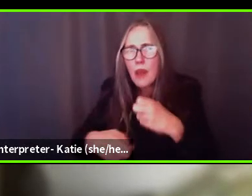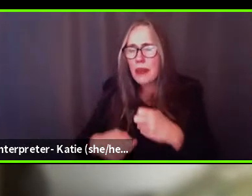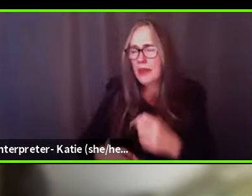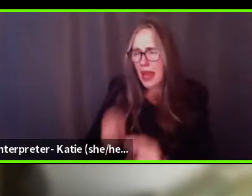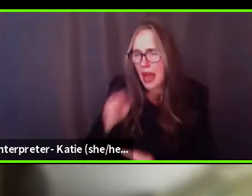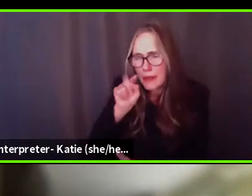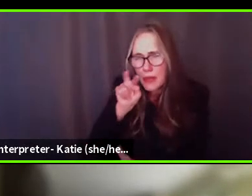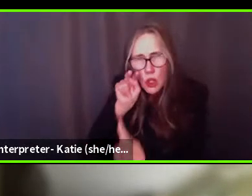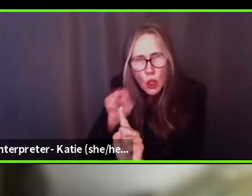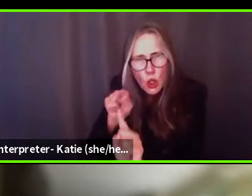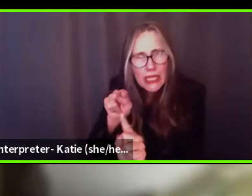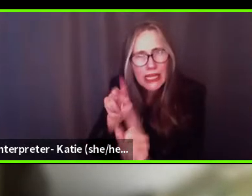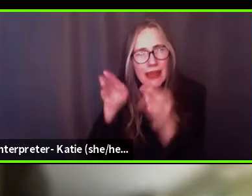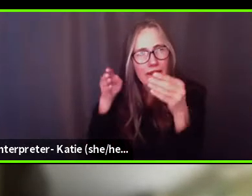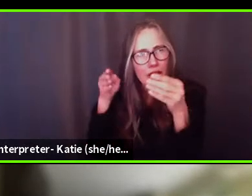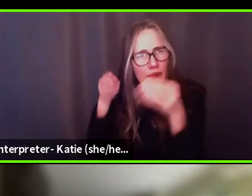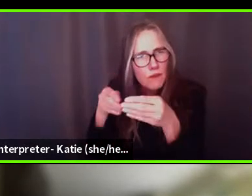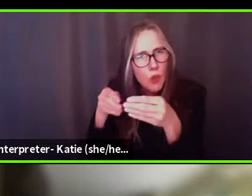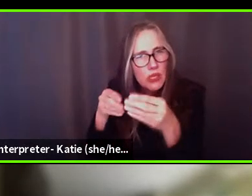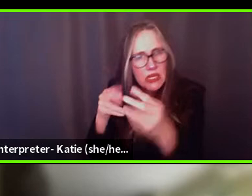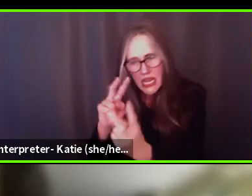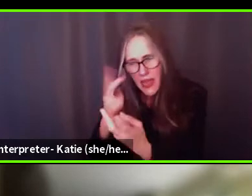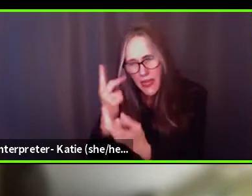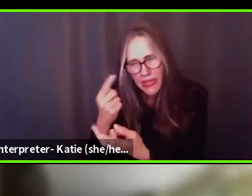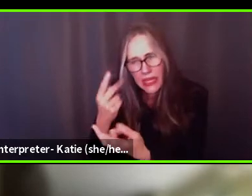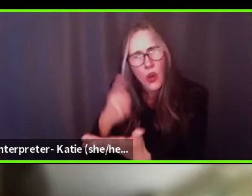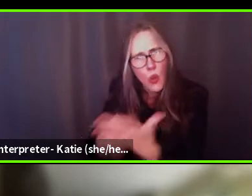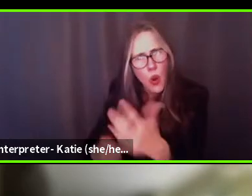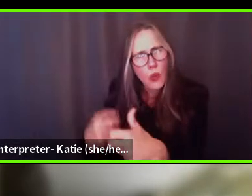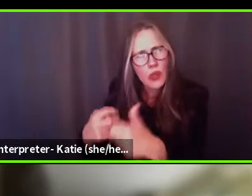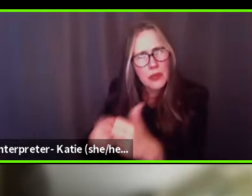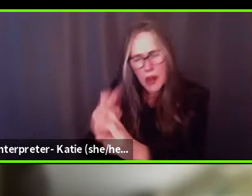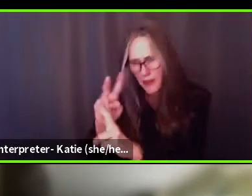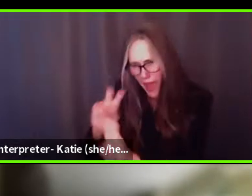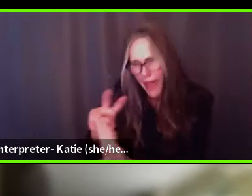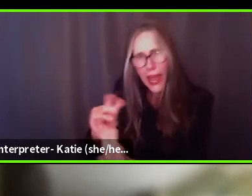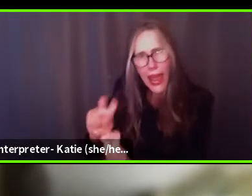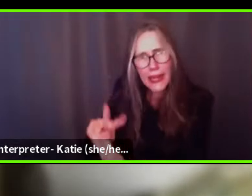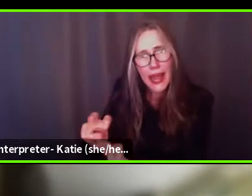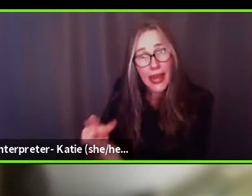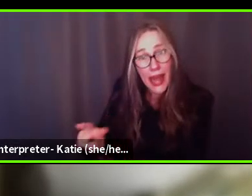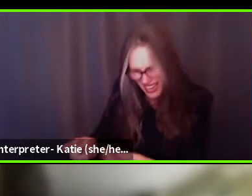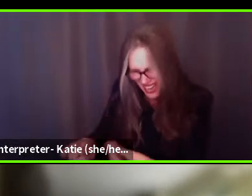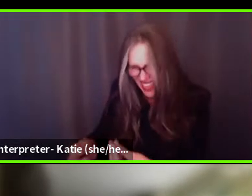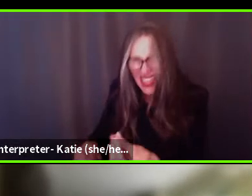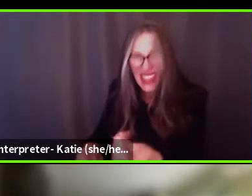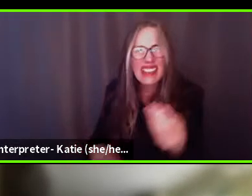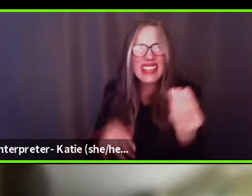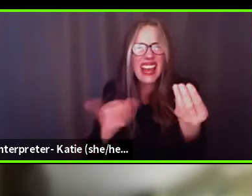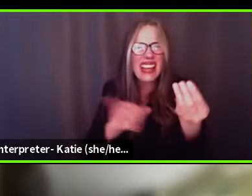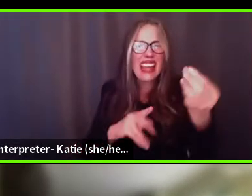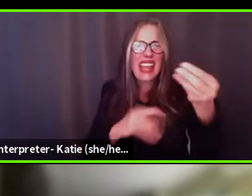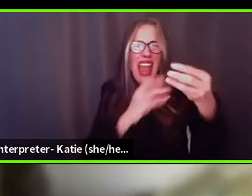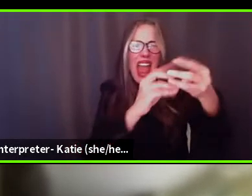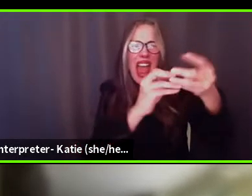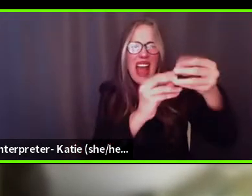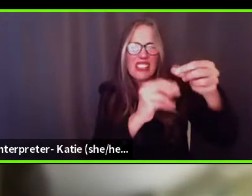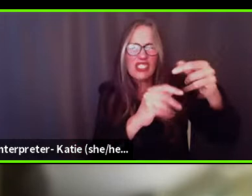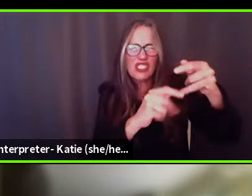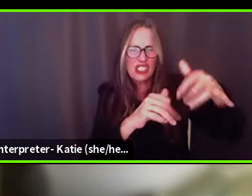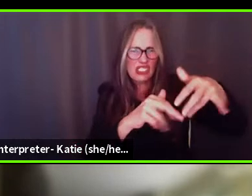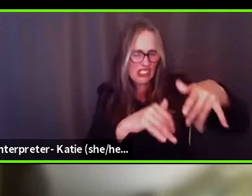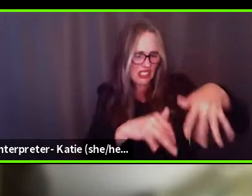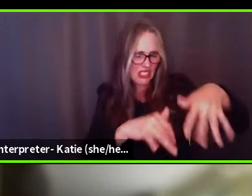at the same time i have need to remind myself that out of those analytic ashes let's say we need to build the future